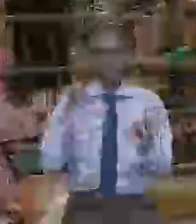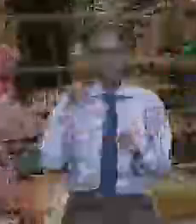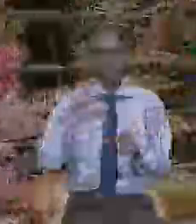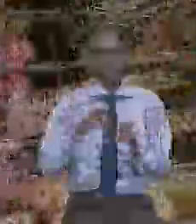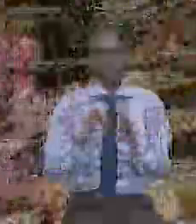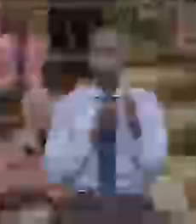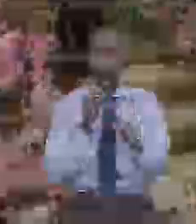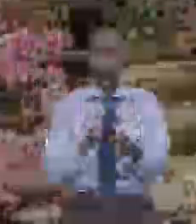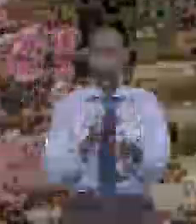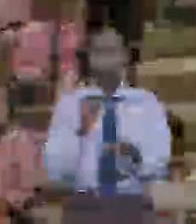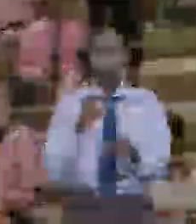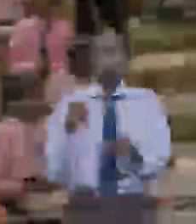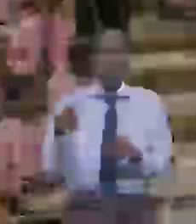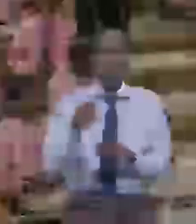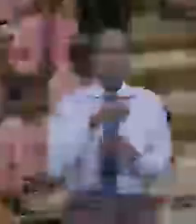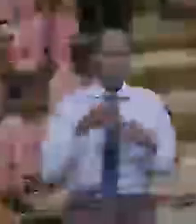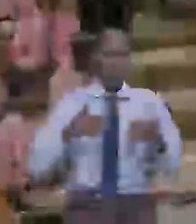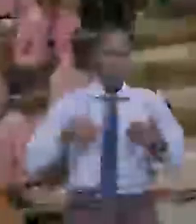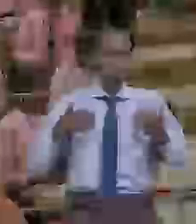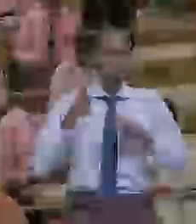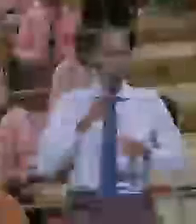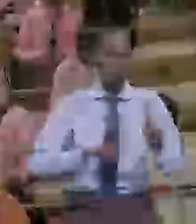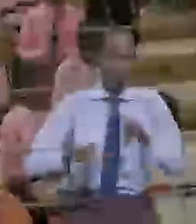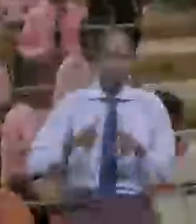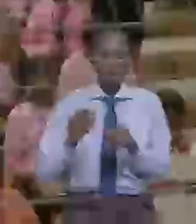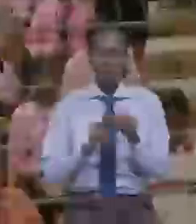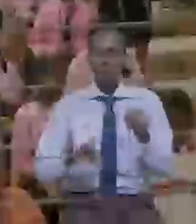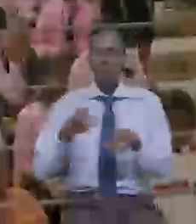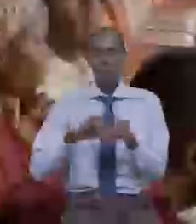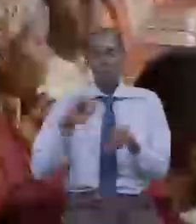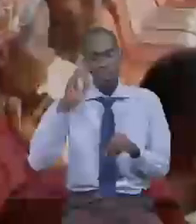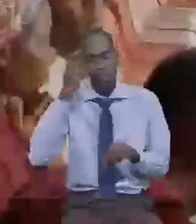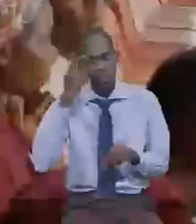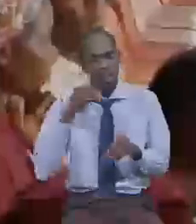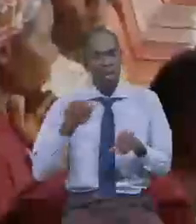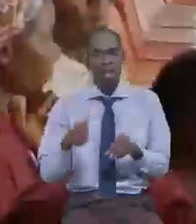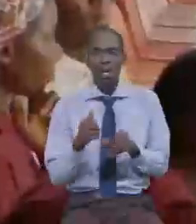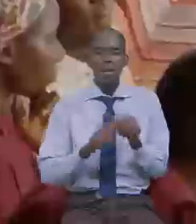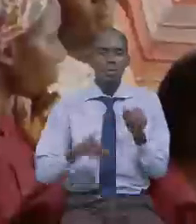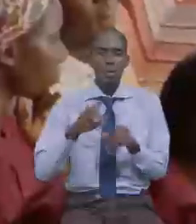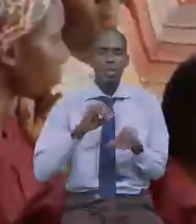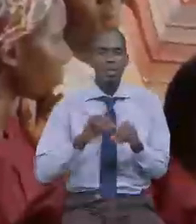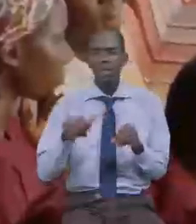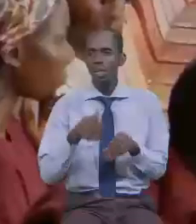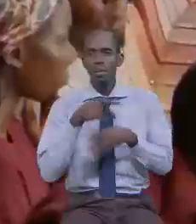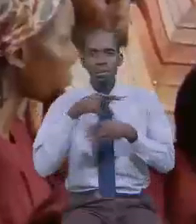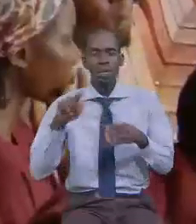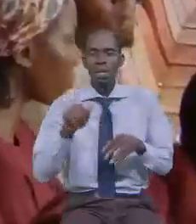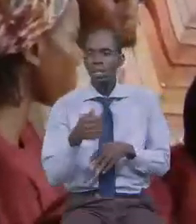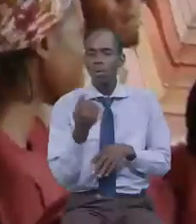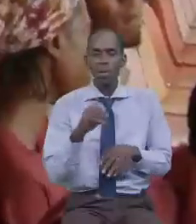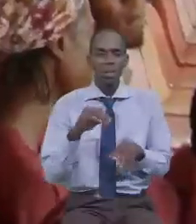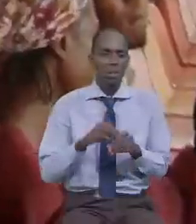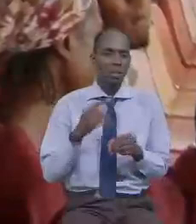today, anywhere in the government, anywhere in every profession, everywhere in the colleges, anywhere in